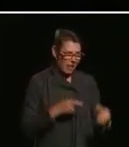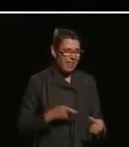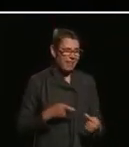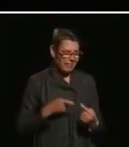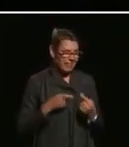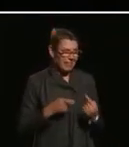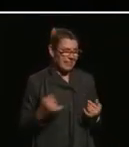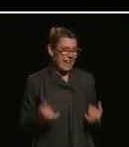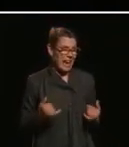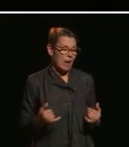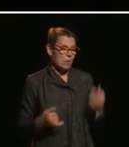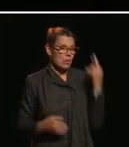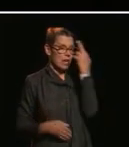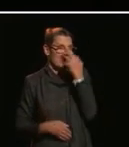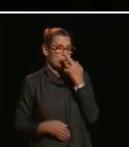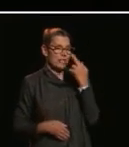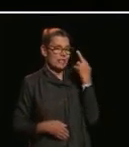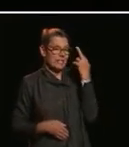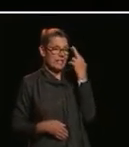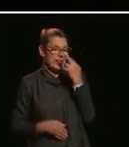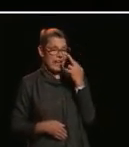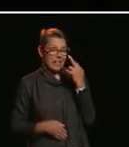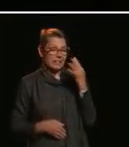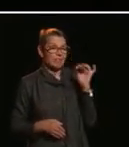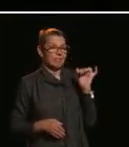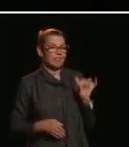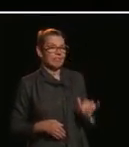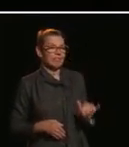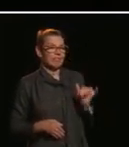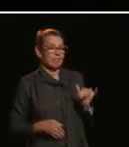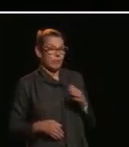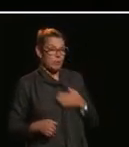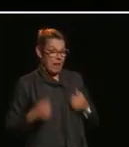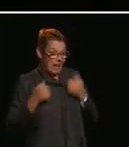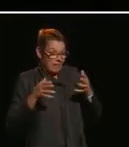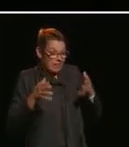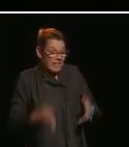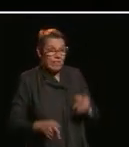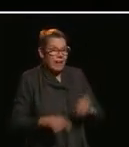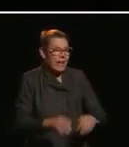do what I was born to do with the time remaining to me.